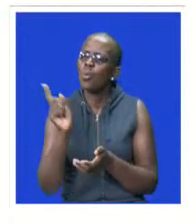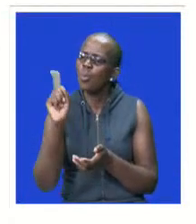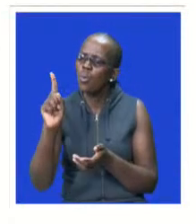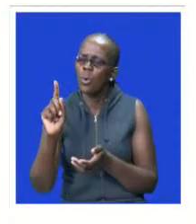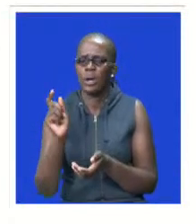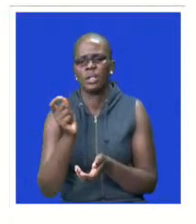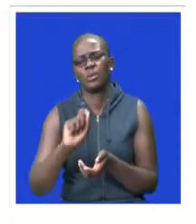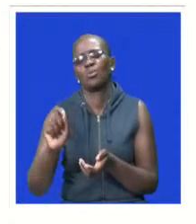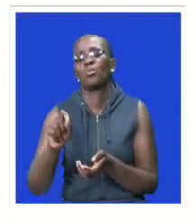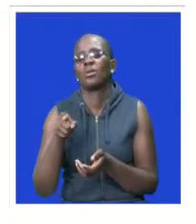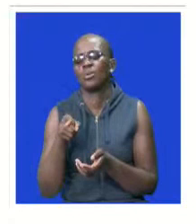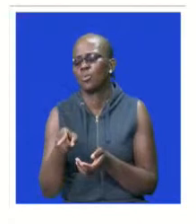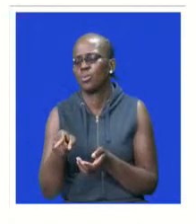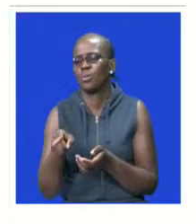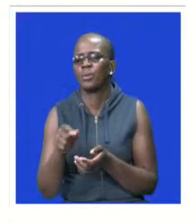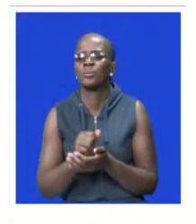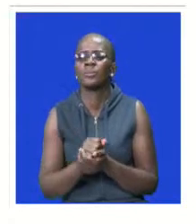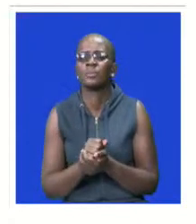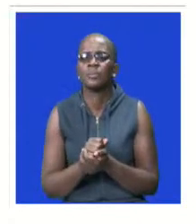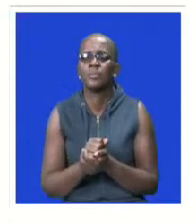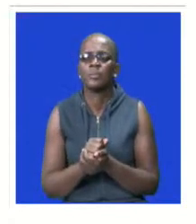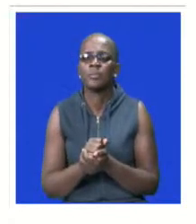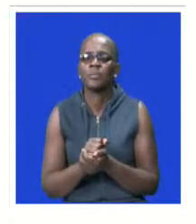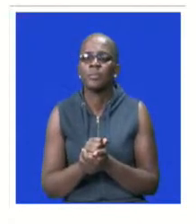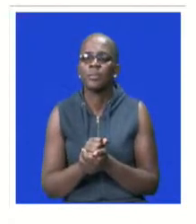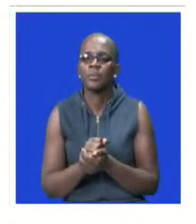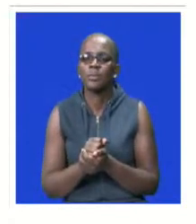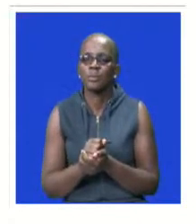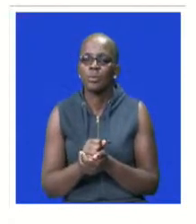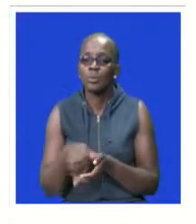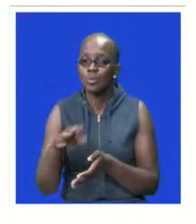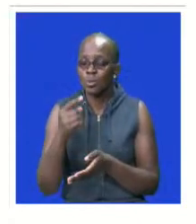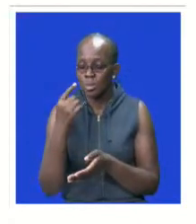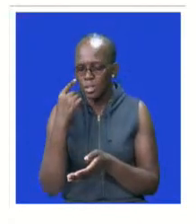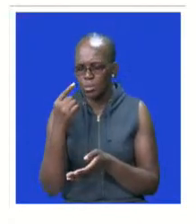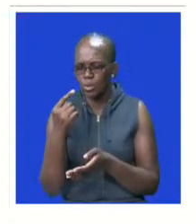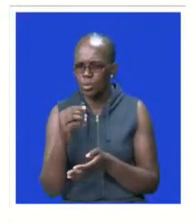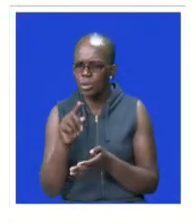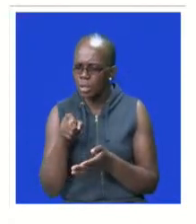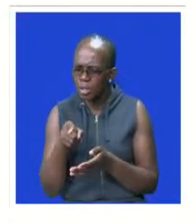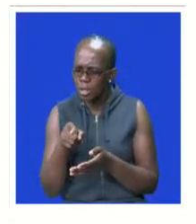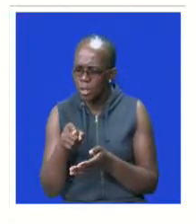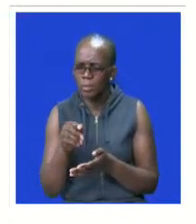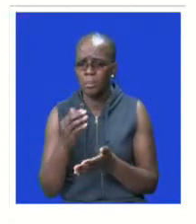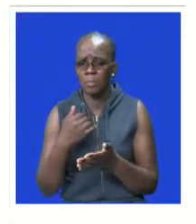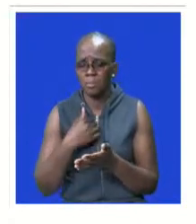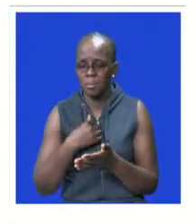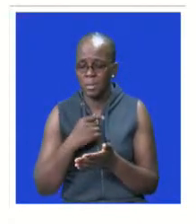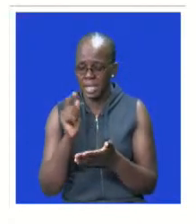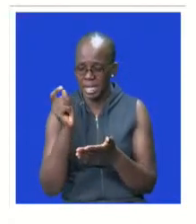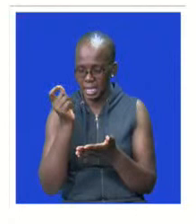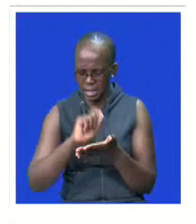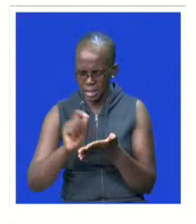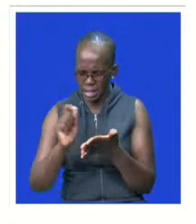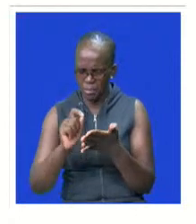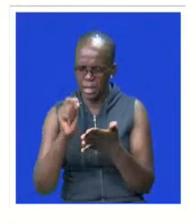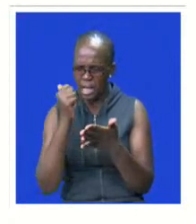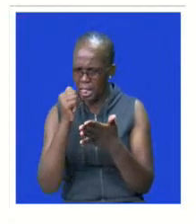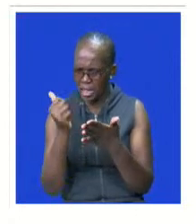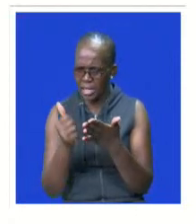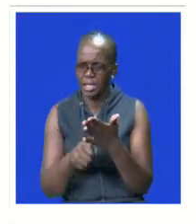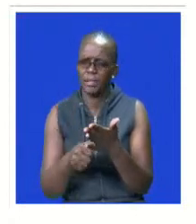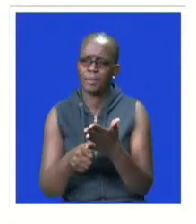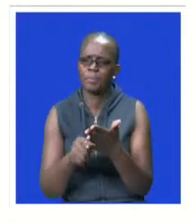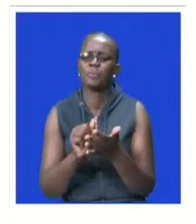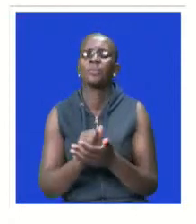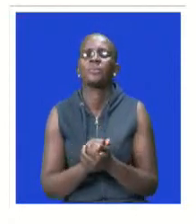in this case, the task is we are writing a letter. Okay. So that's the task. That's the one thing that we need to do. We have to use